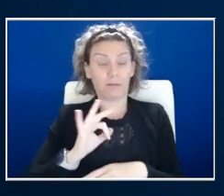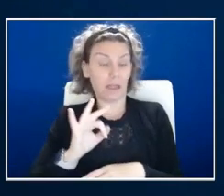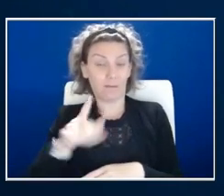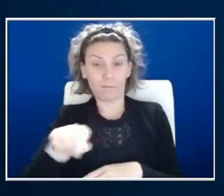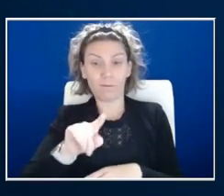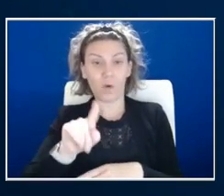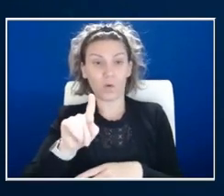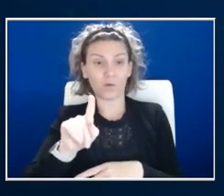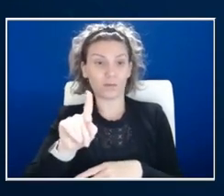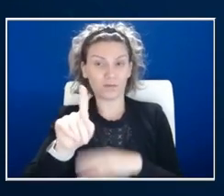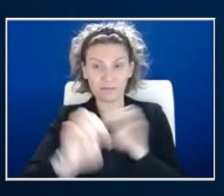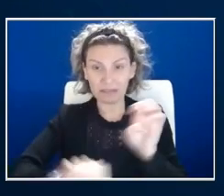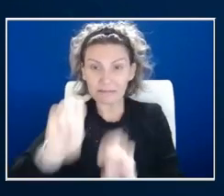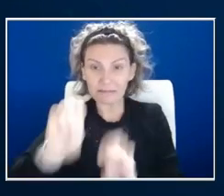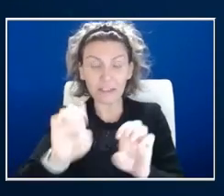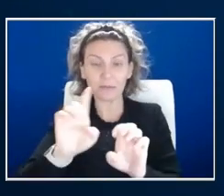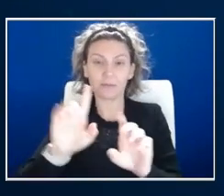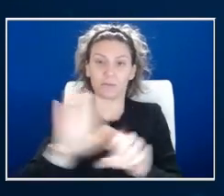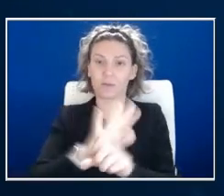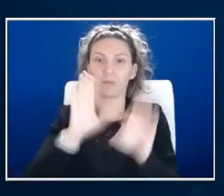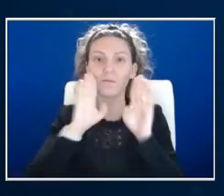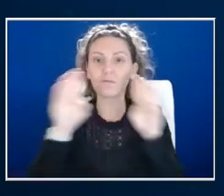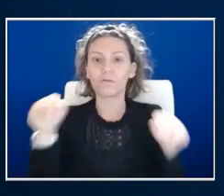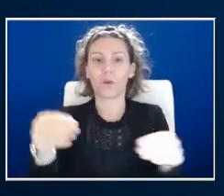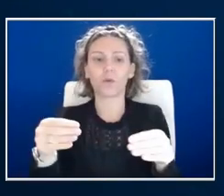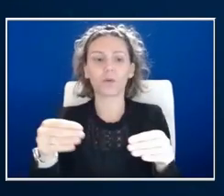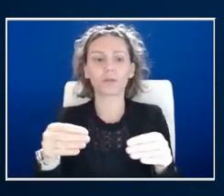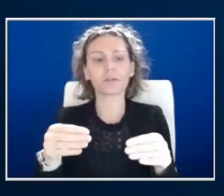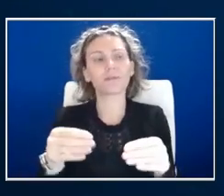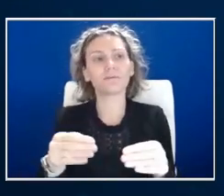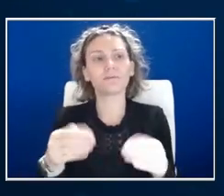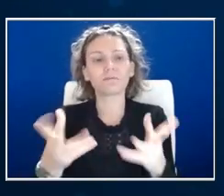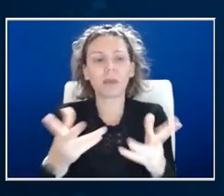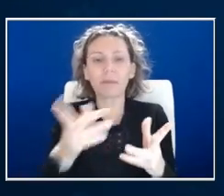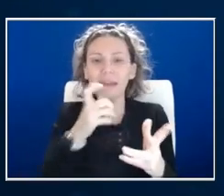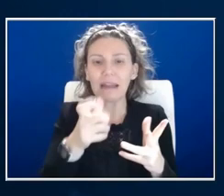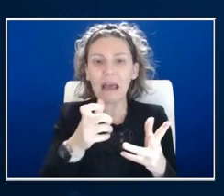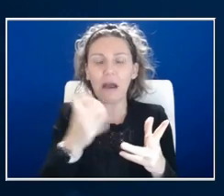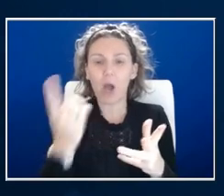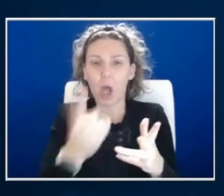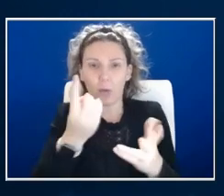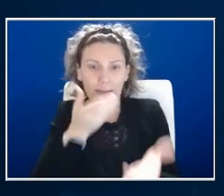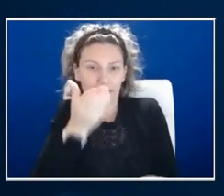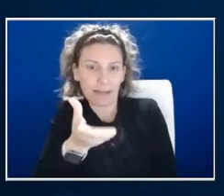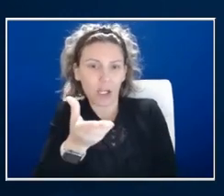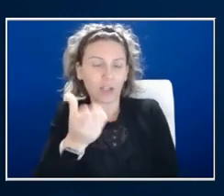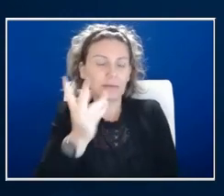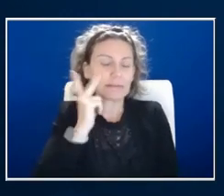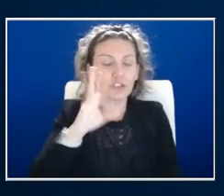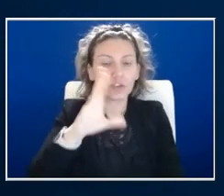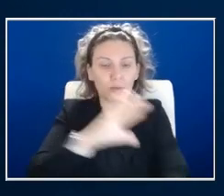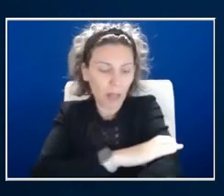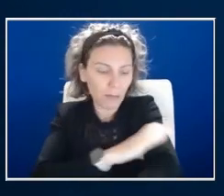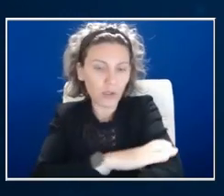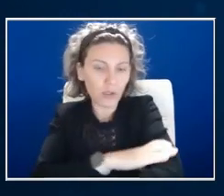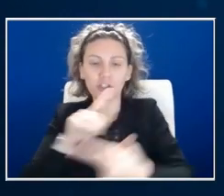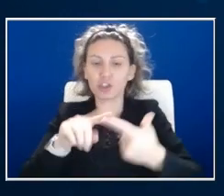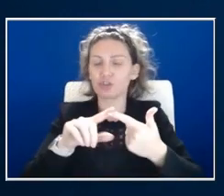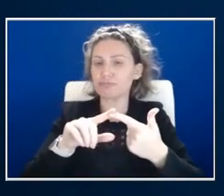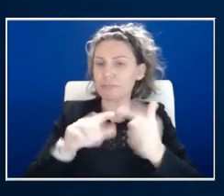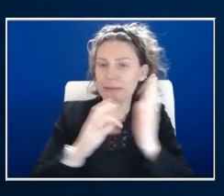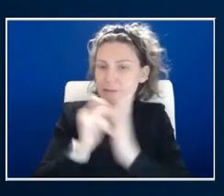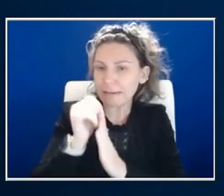things that aren't necessarily coming to the surface. So we're going to look at your blood pressure. We're going to see what cancer screenings or vaccines you might